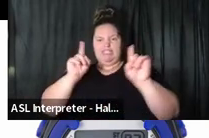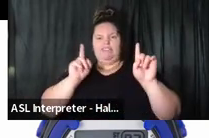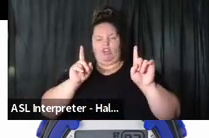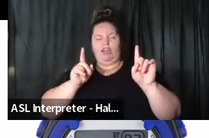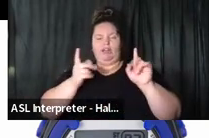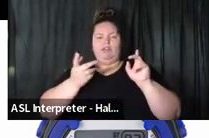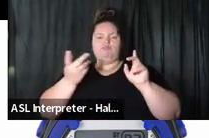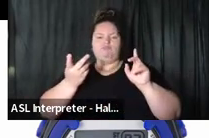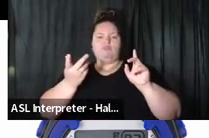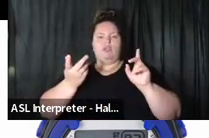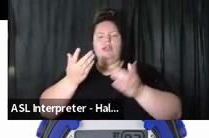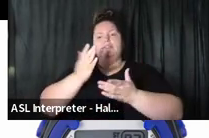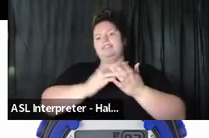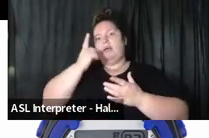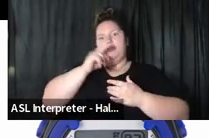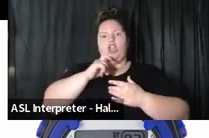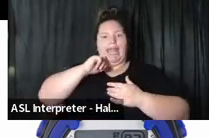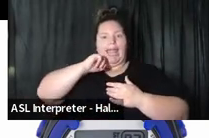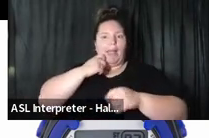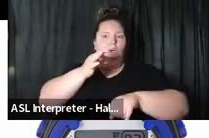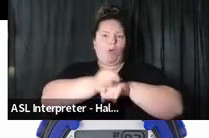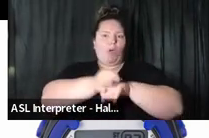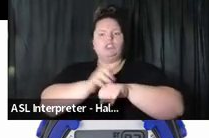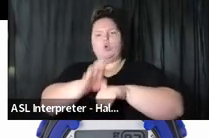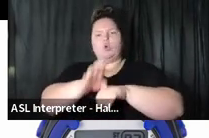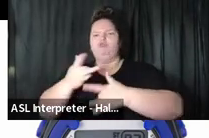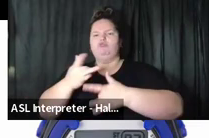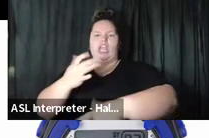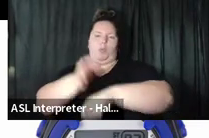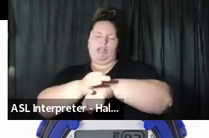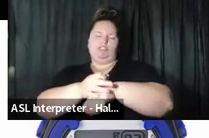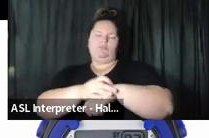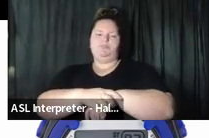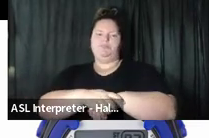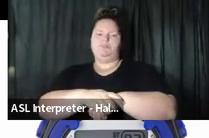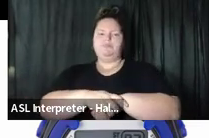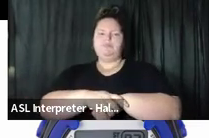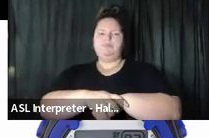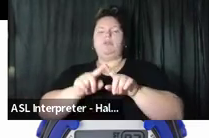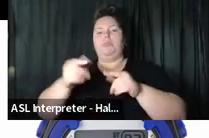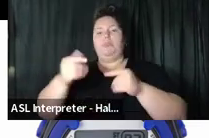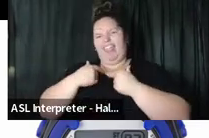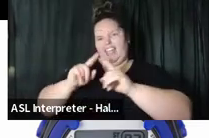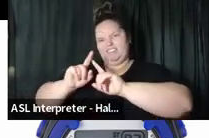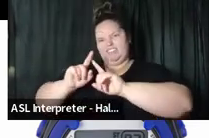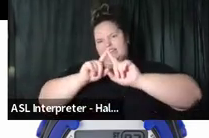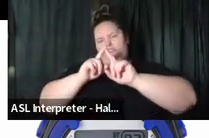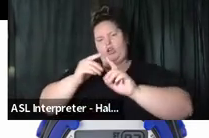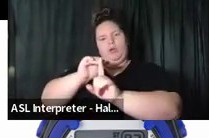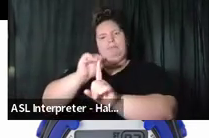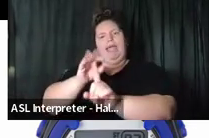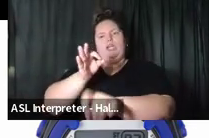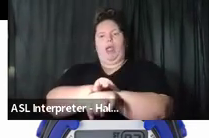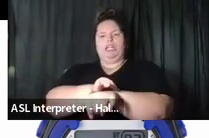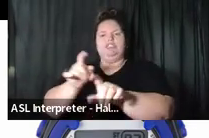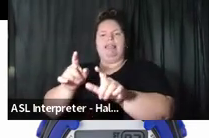look like an Apple Watch or just a regular watch. But there's a lot of different reminder watches out there, and they do different things. So they